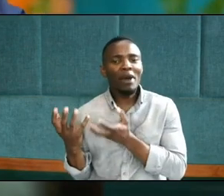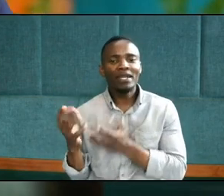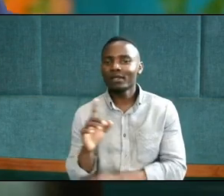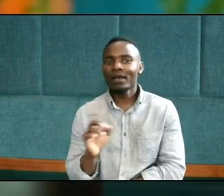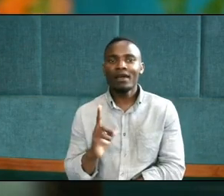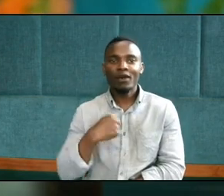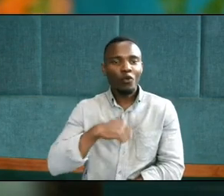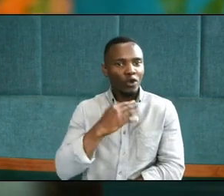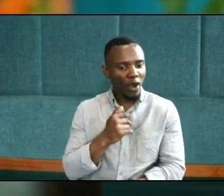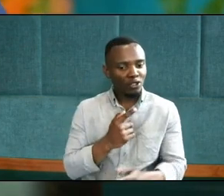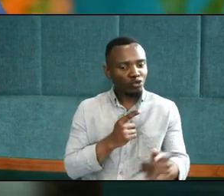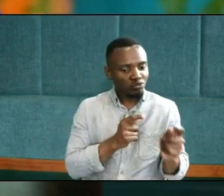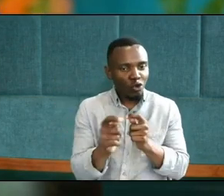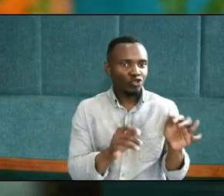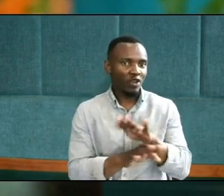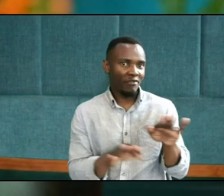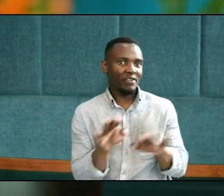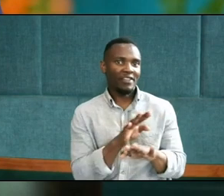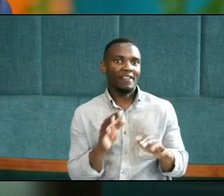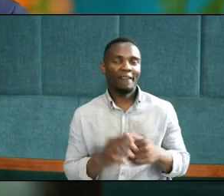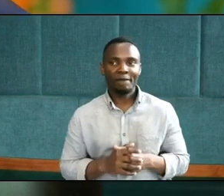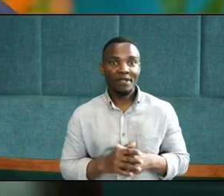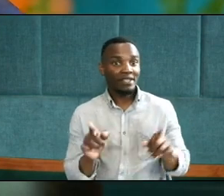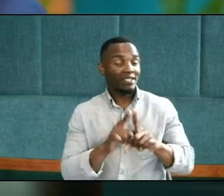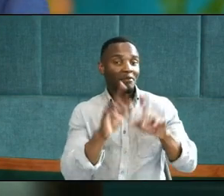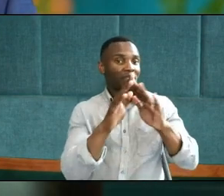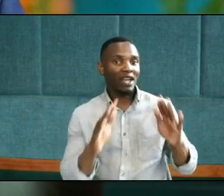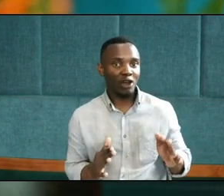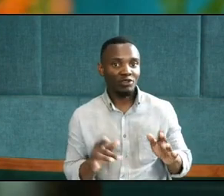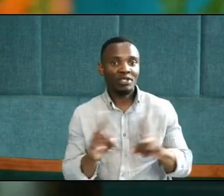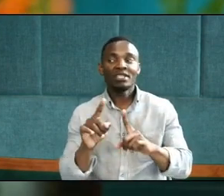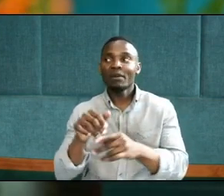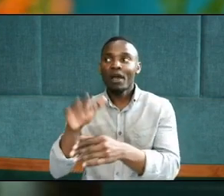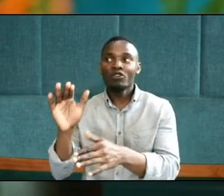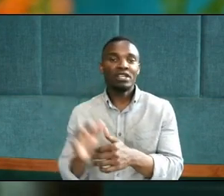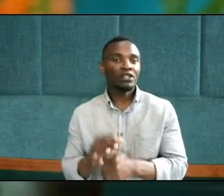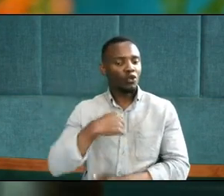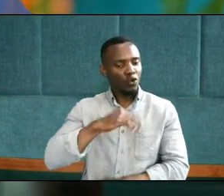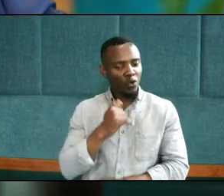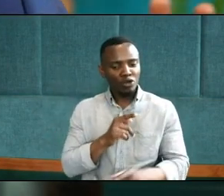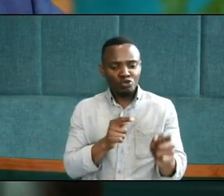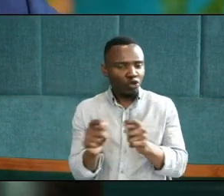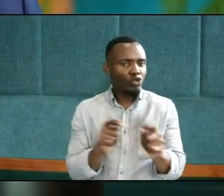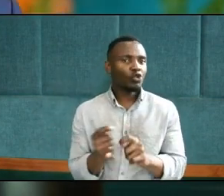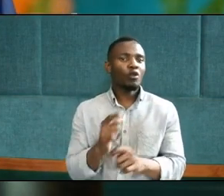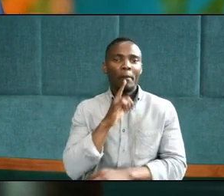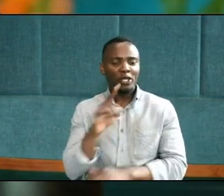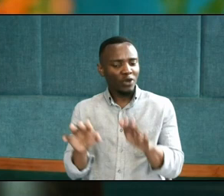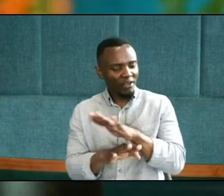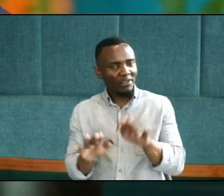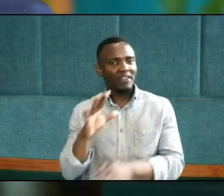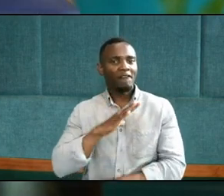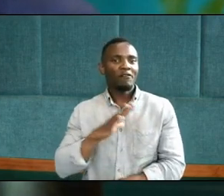We want to be in charge. If you are the mzee in the house, you want to be there, and you want, you know, be things to be okay in your